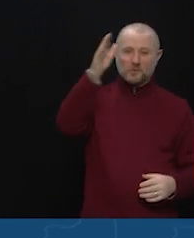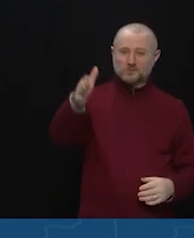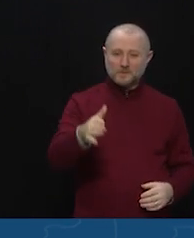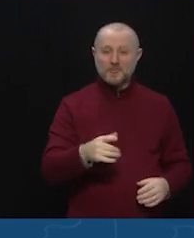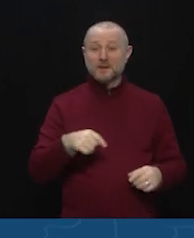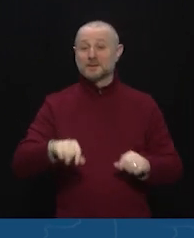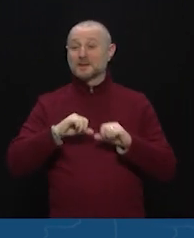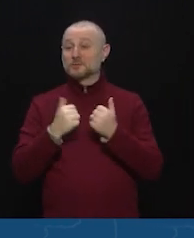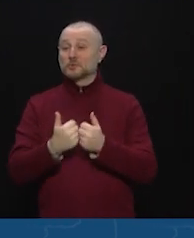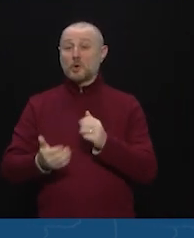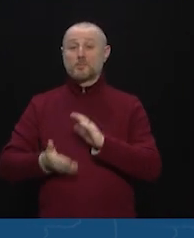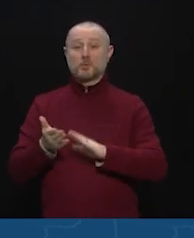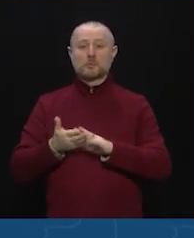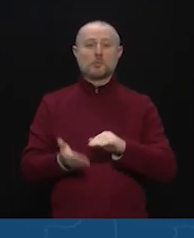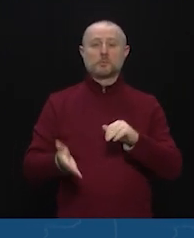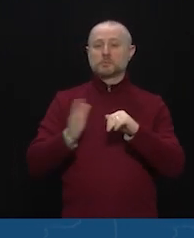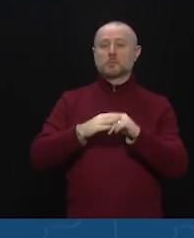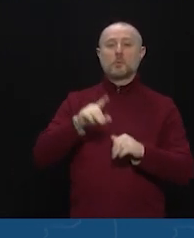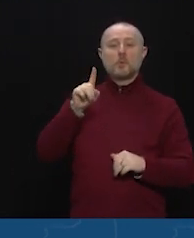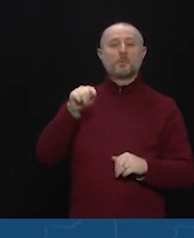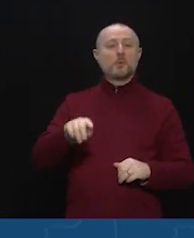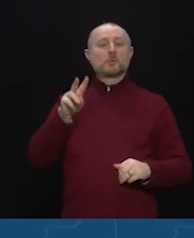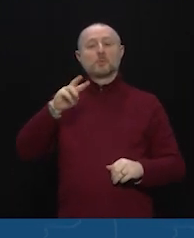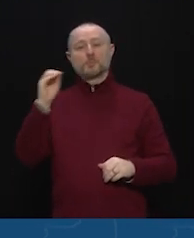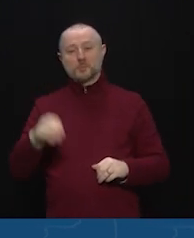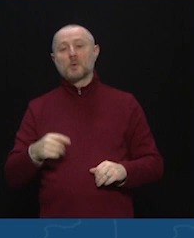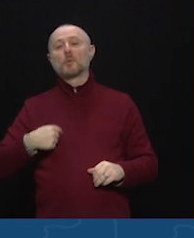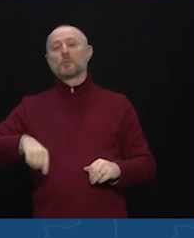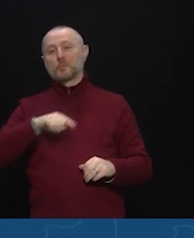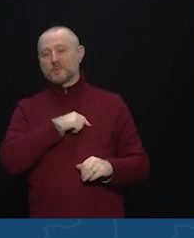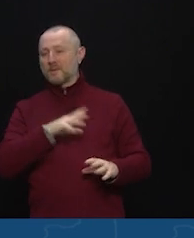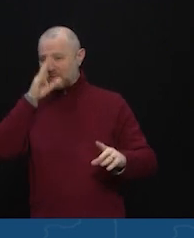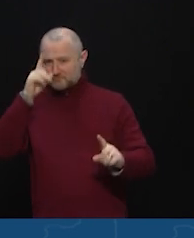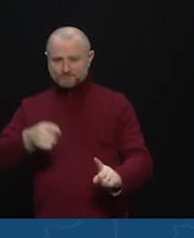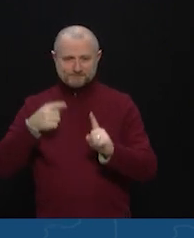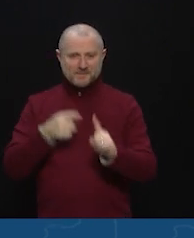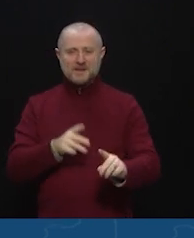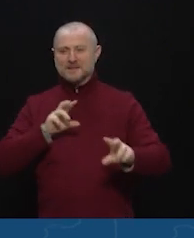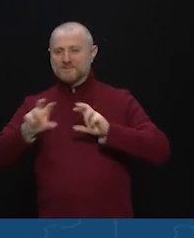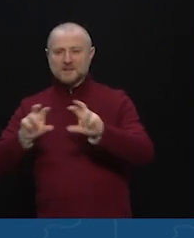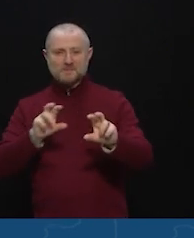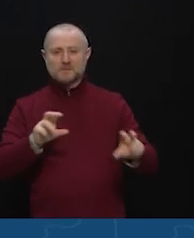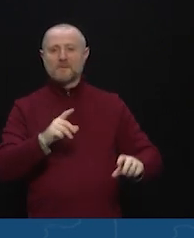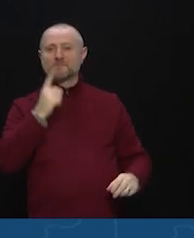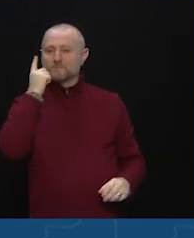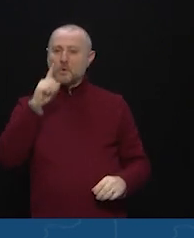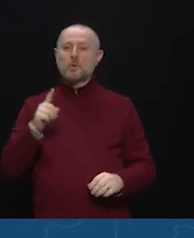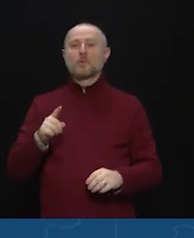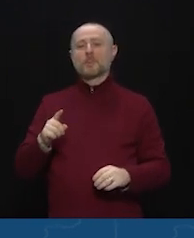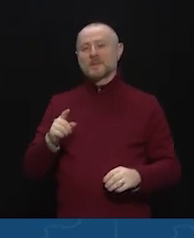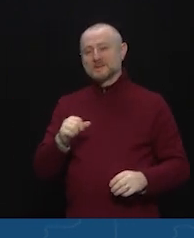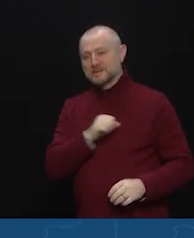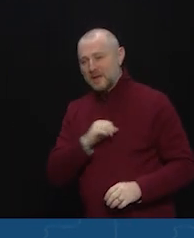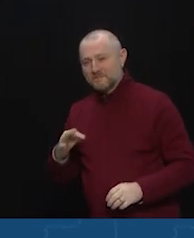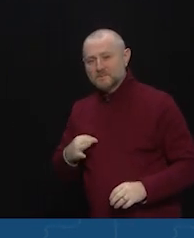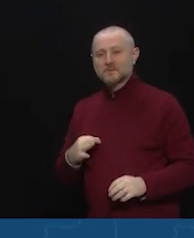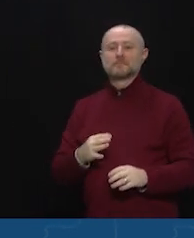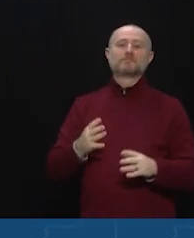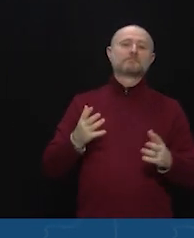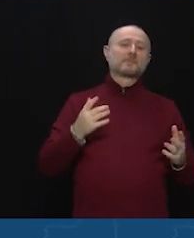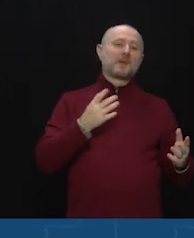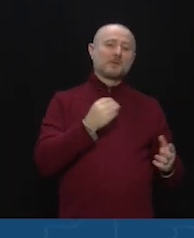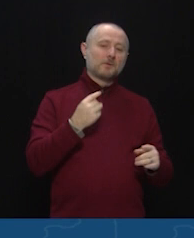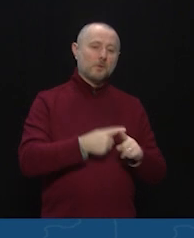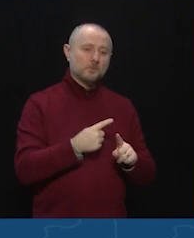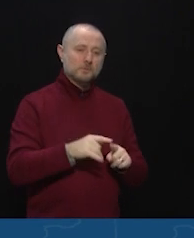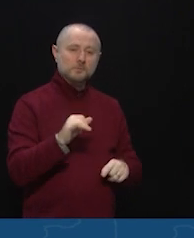by 1.2%. We do make targeted investments in both personnel and